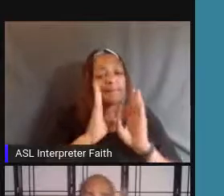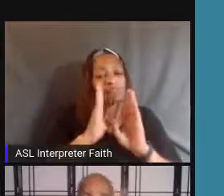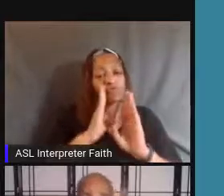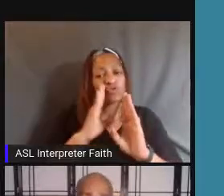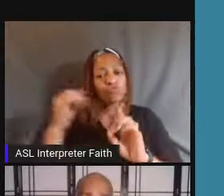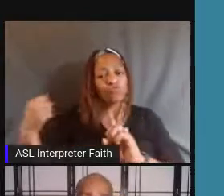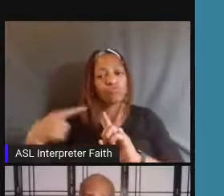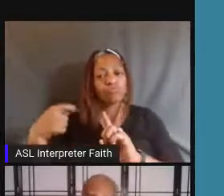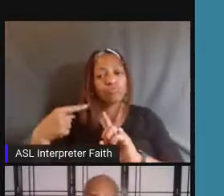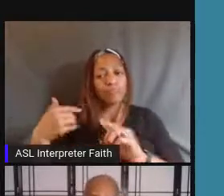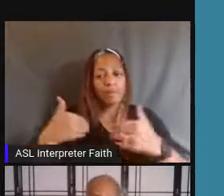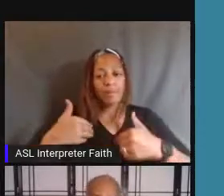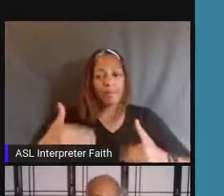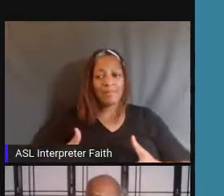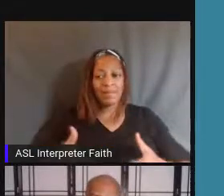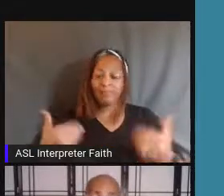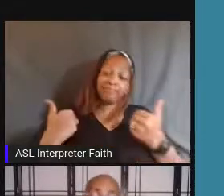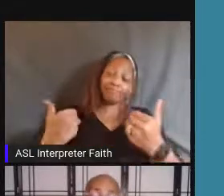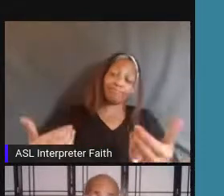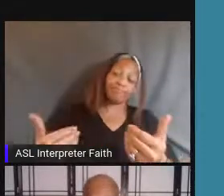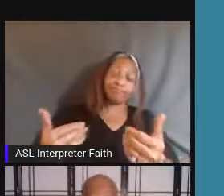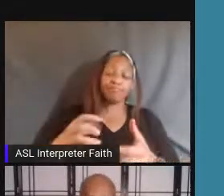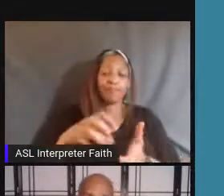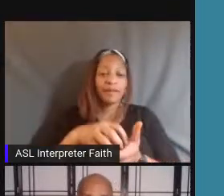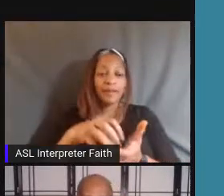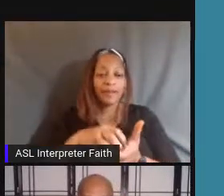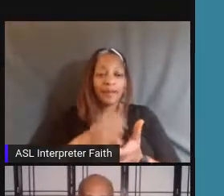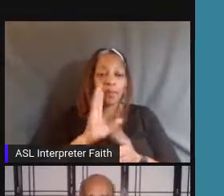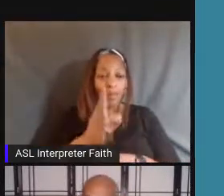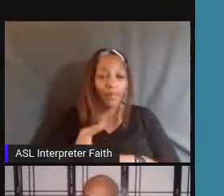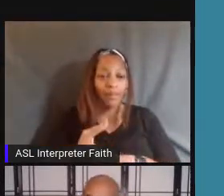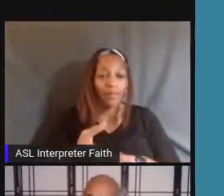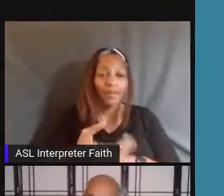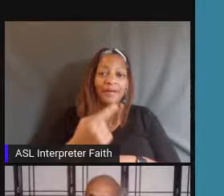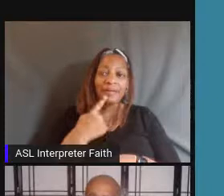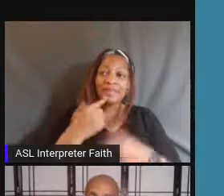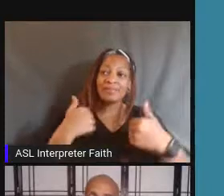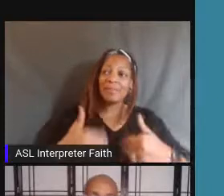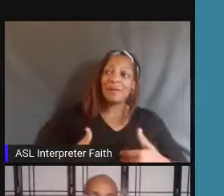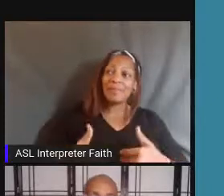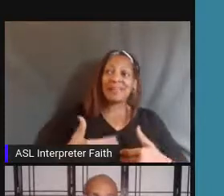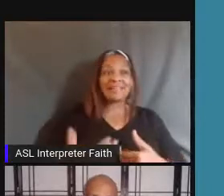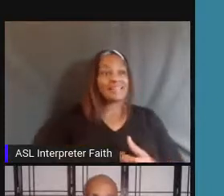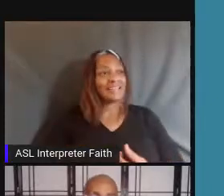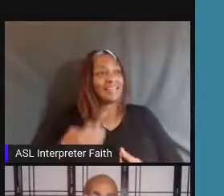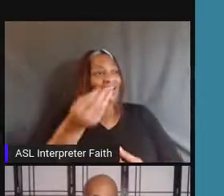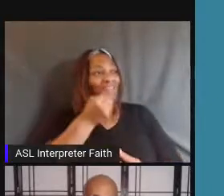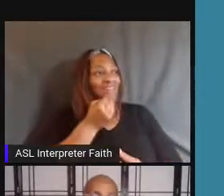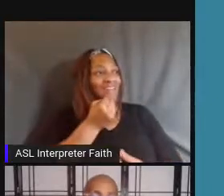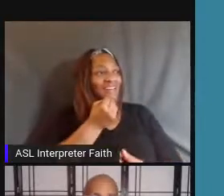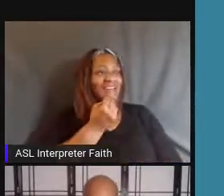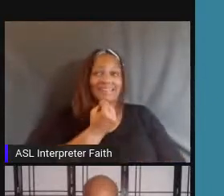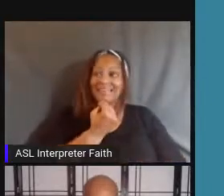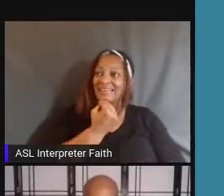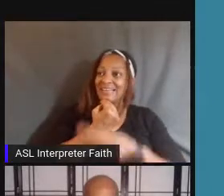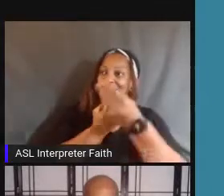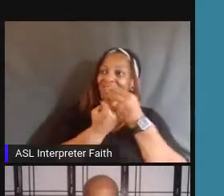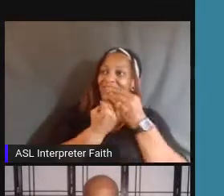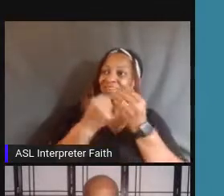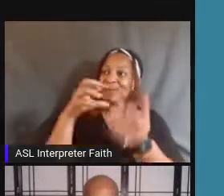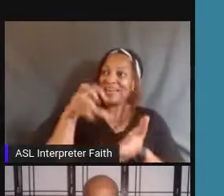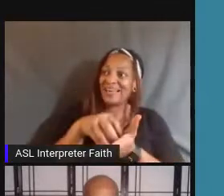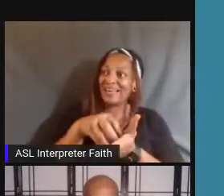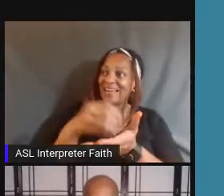just go get the cake, because my body is saying, feed me cake, feed me cake, feed me cake right now.